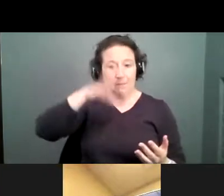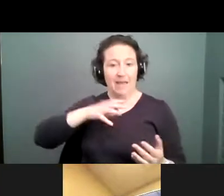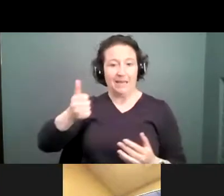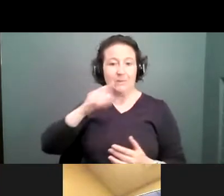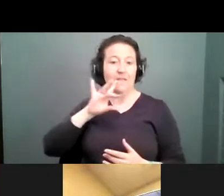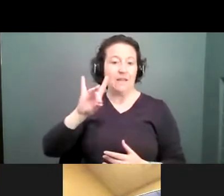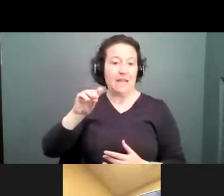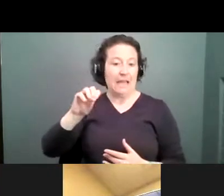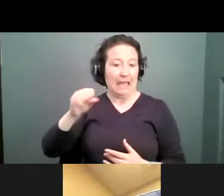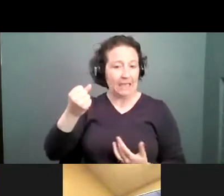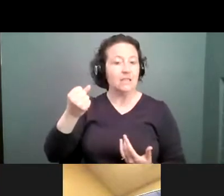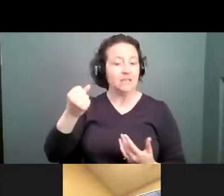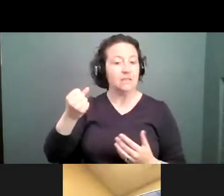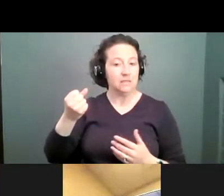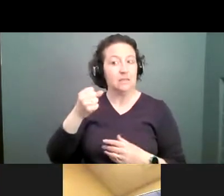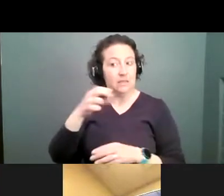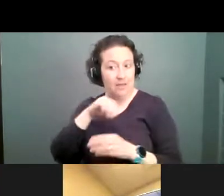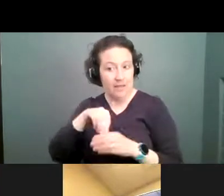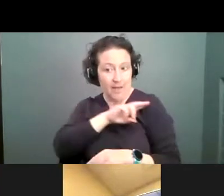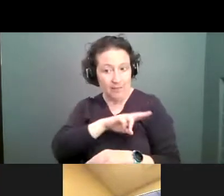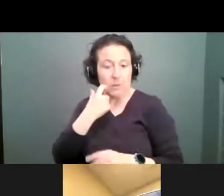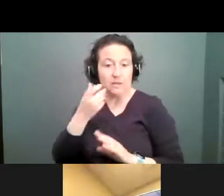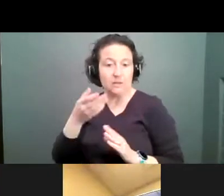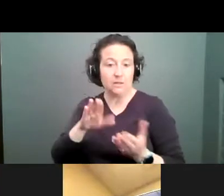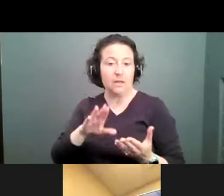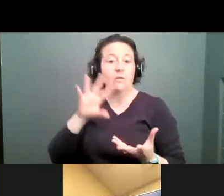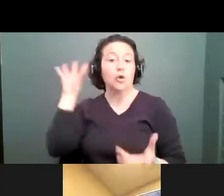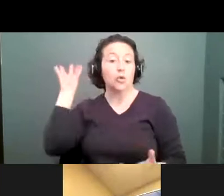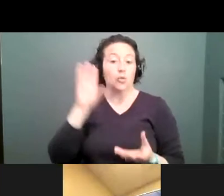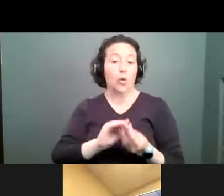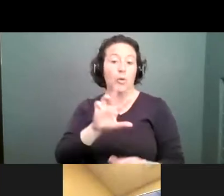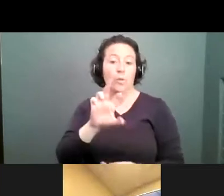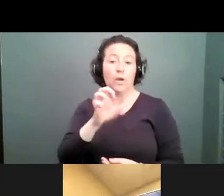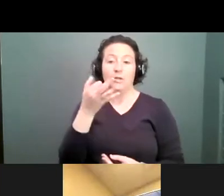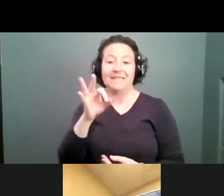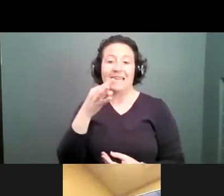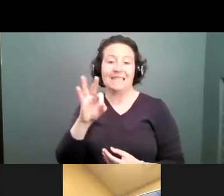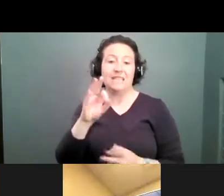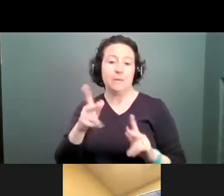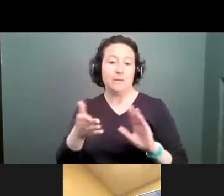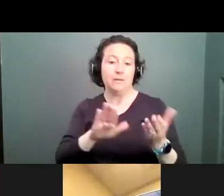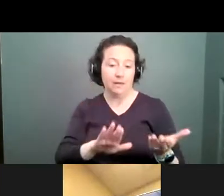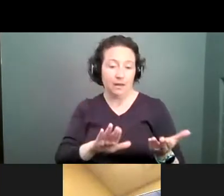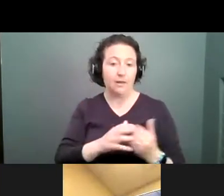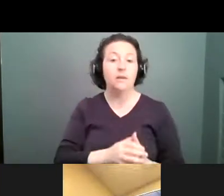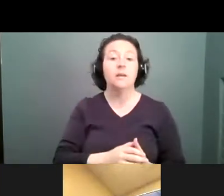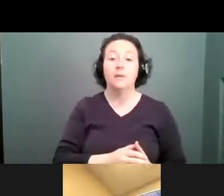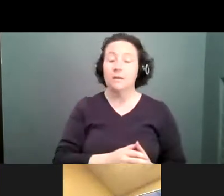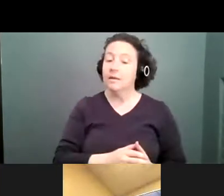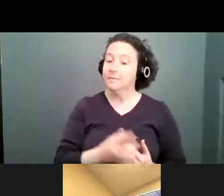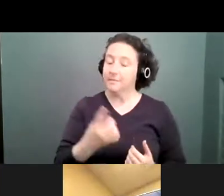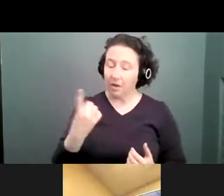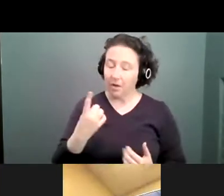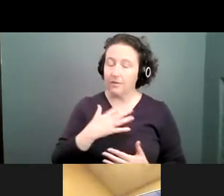been hospitalized. So now we have 319 deaths since the start of the pandemic. As always, we send